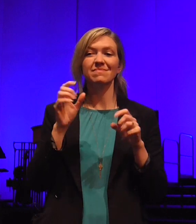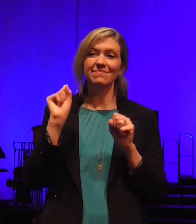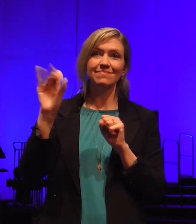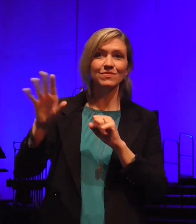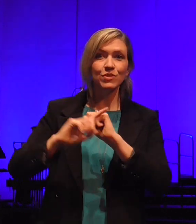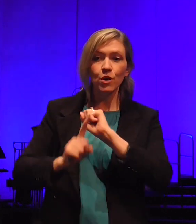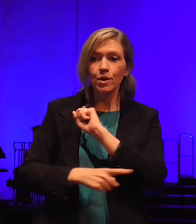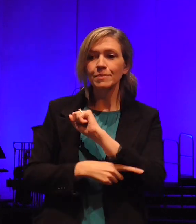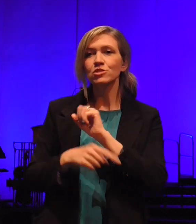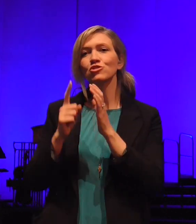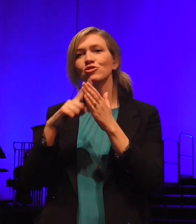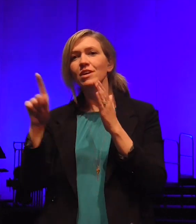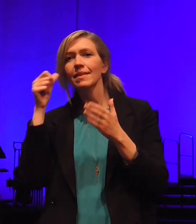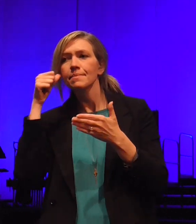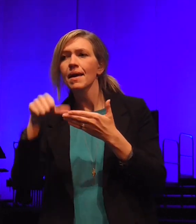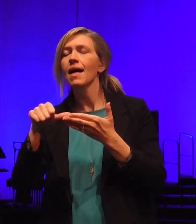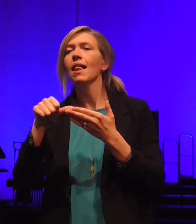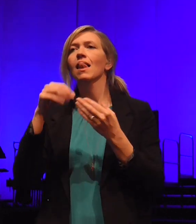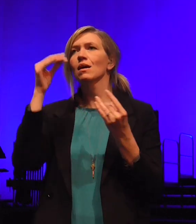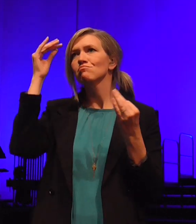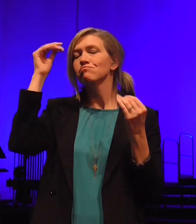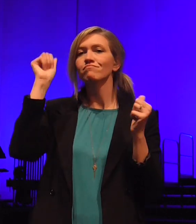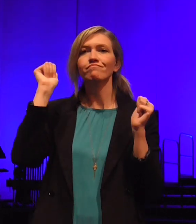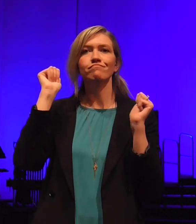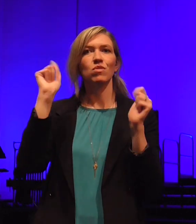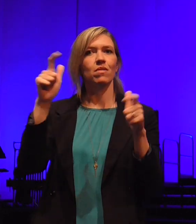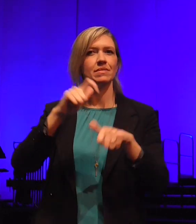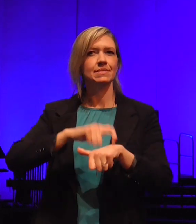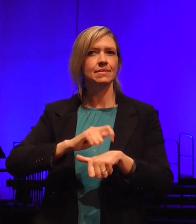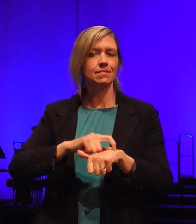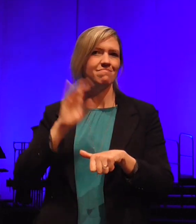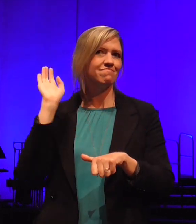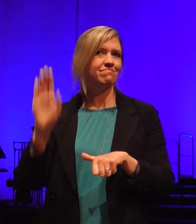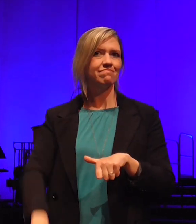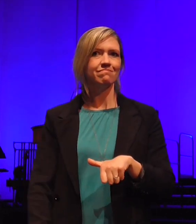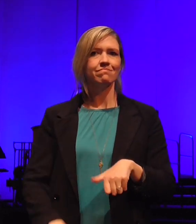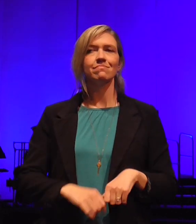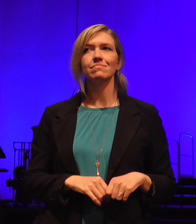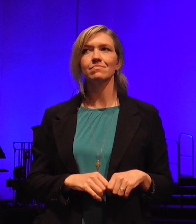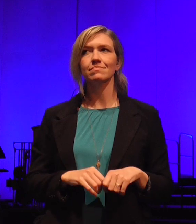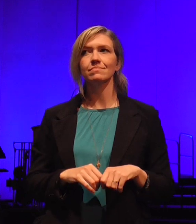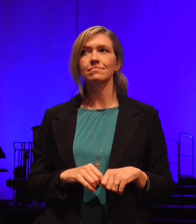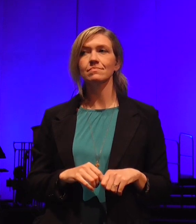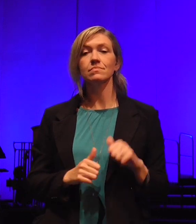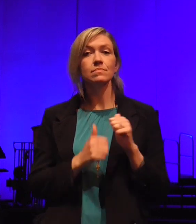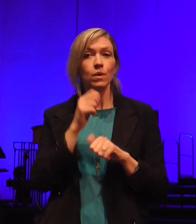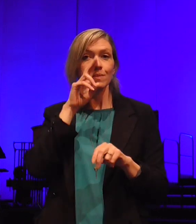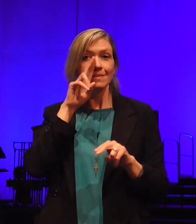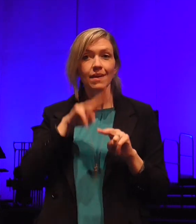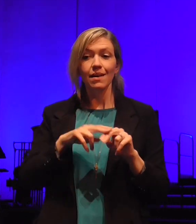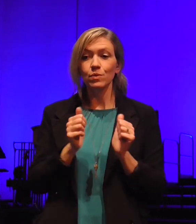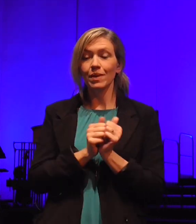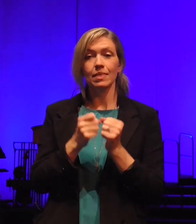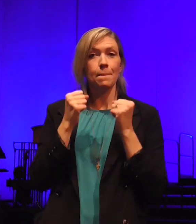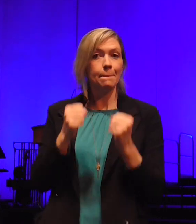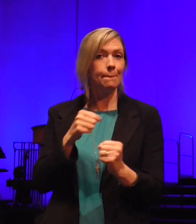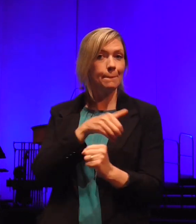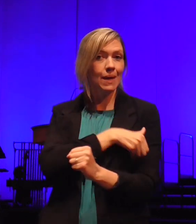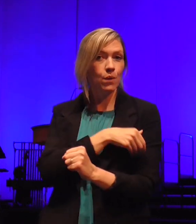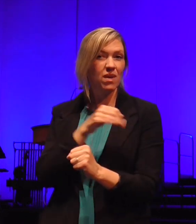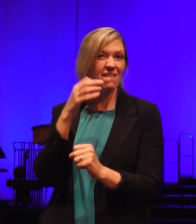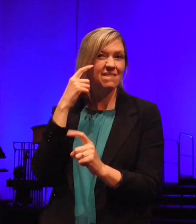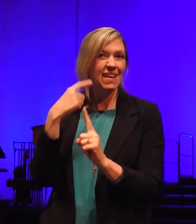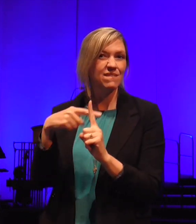mail. It's speaking to you all of the time. And the most fun through the power of